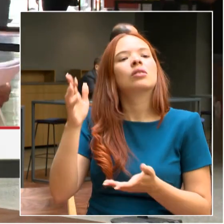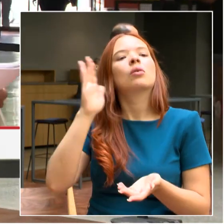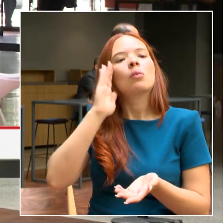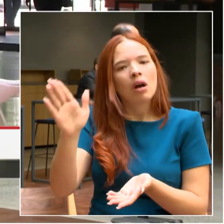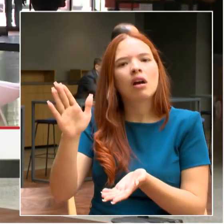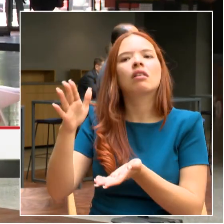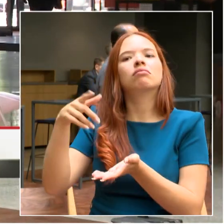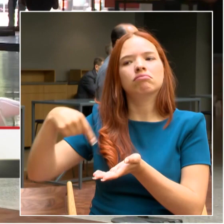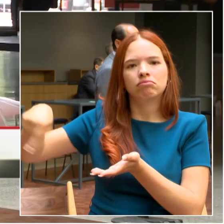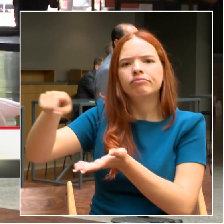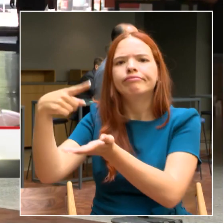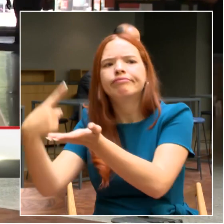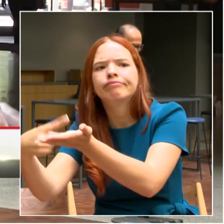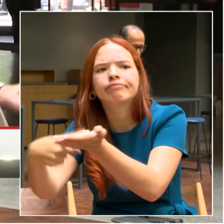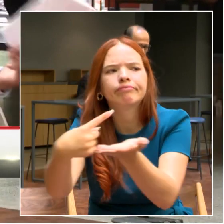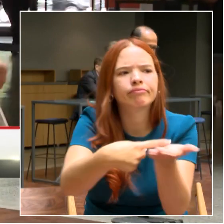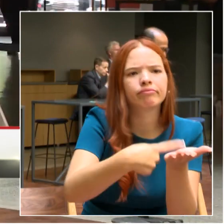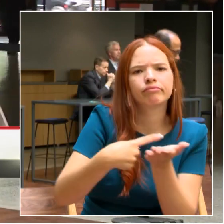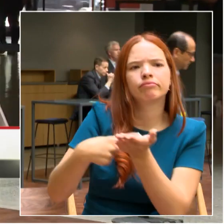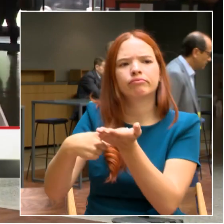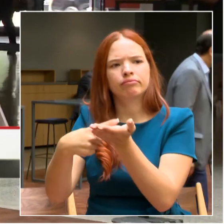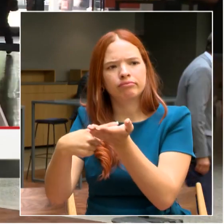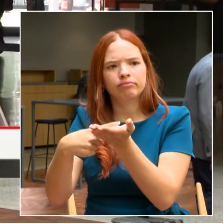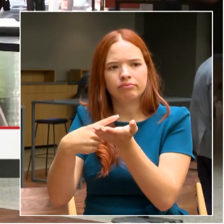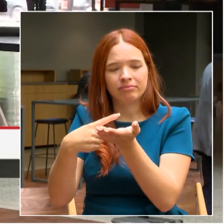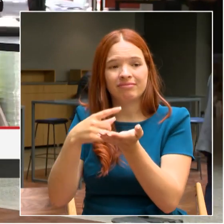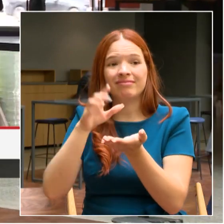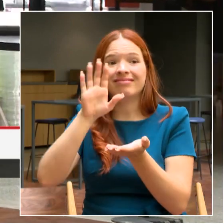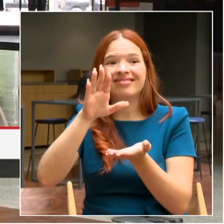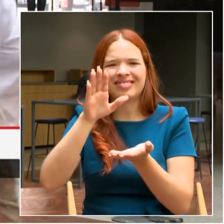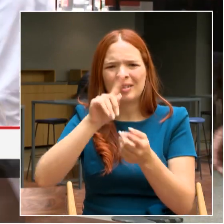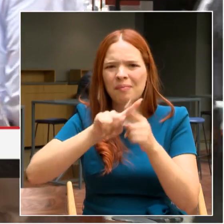really move the podium around. So, come on over.